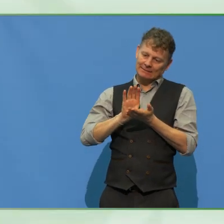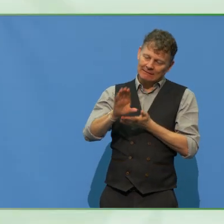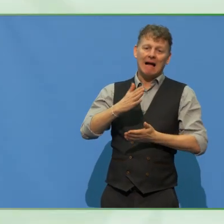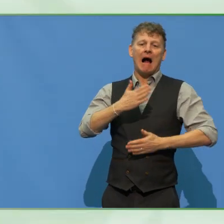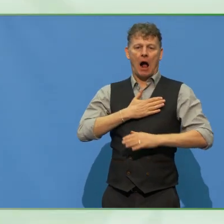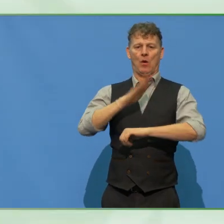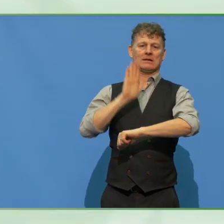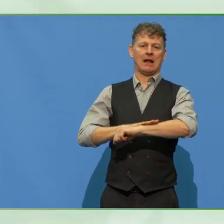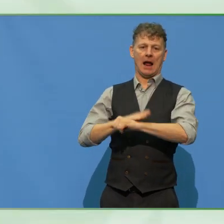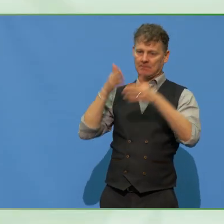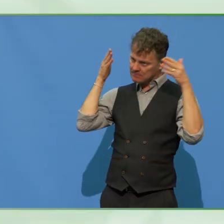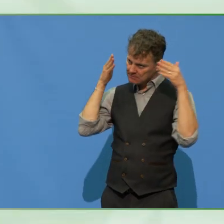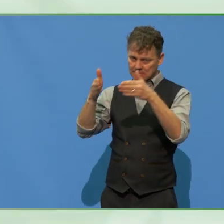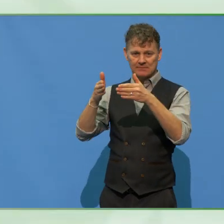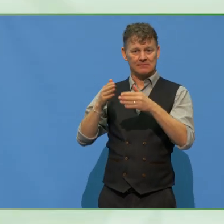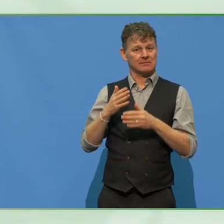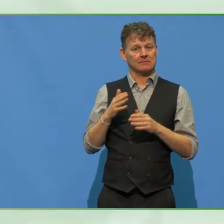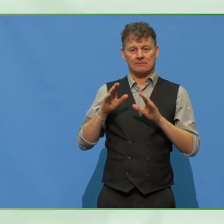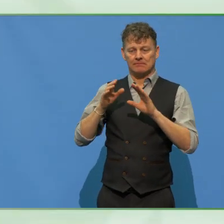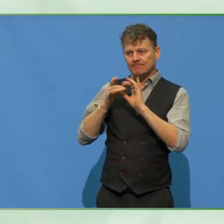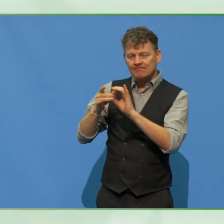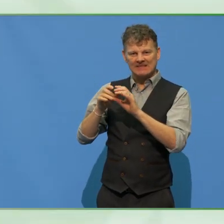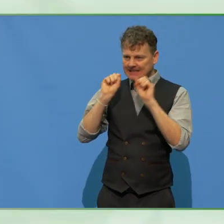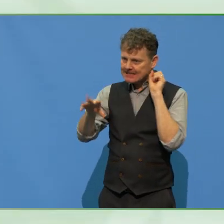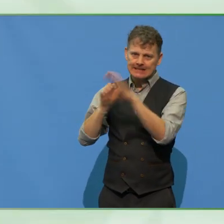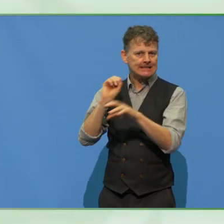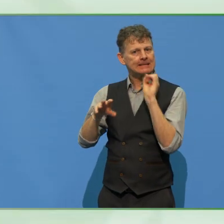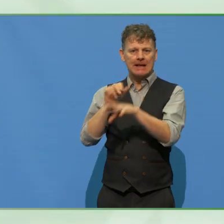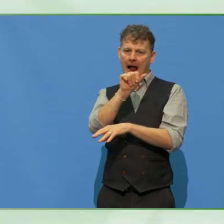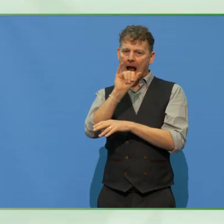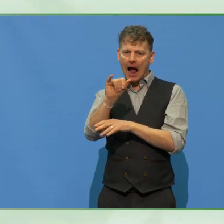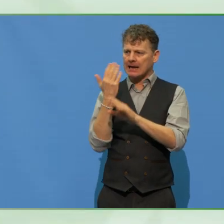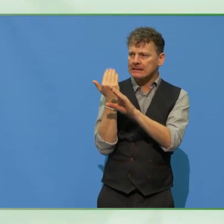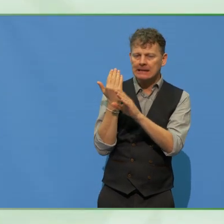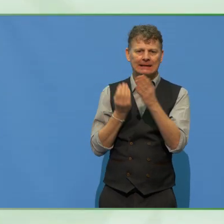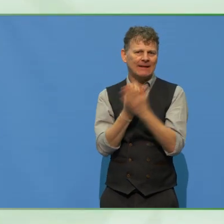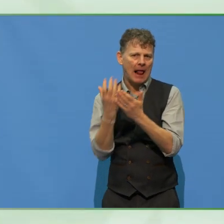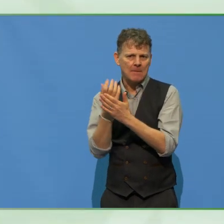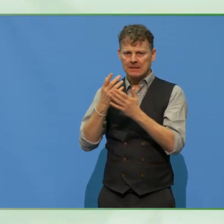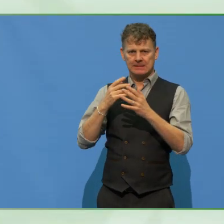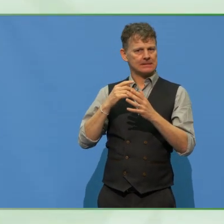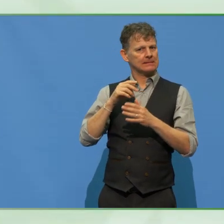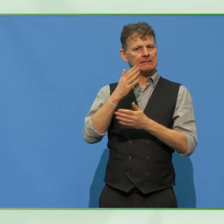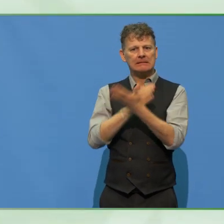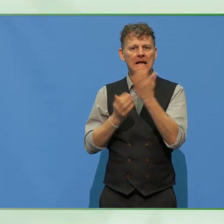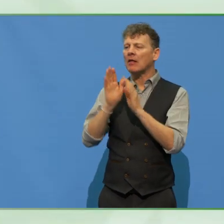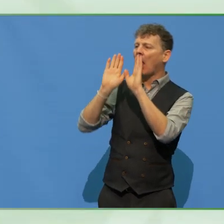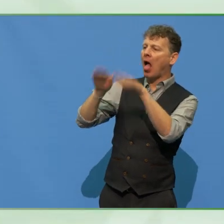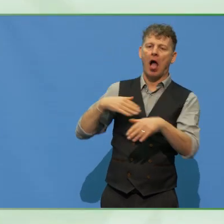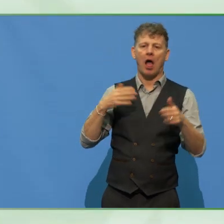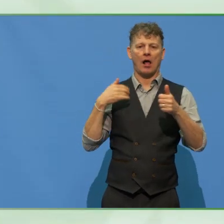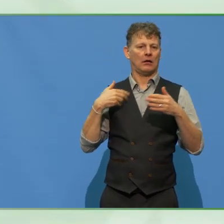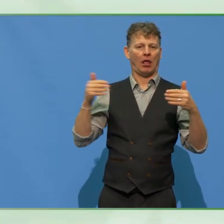be spending a minimum of 2 hours a week getting up to speed with the latest developments. And so,